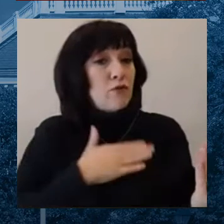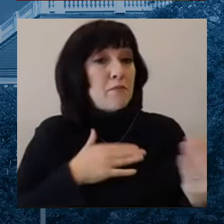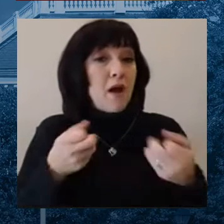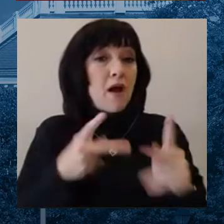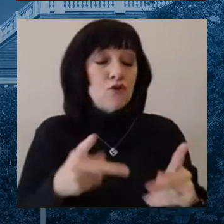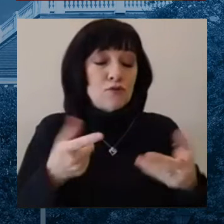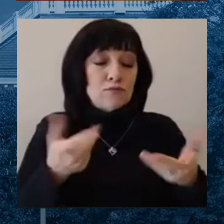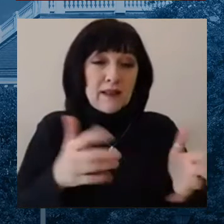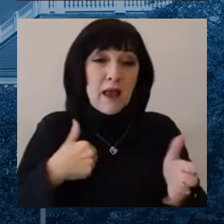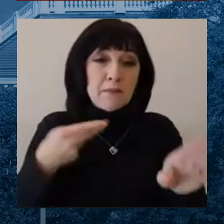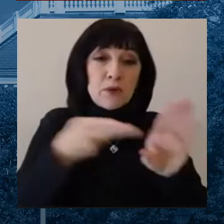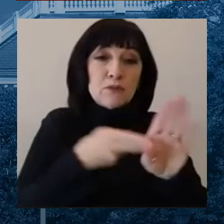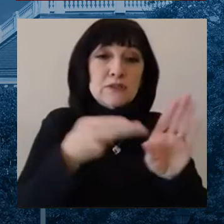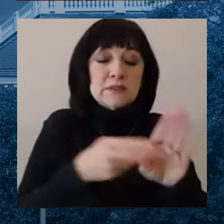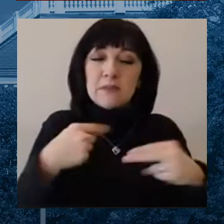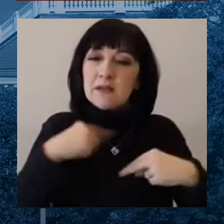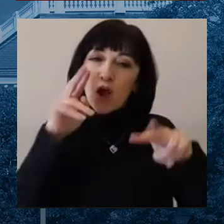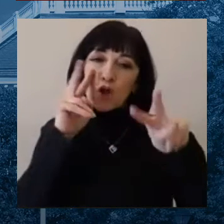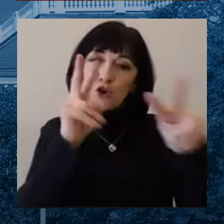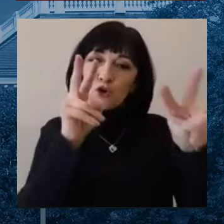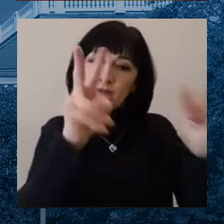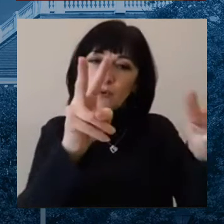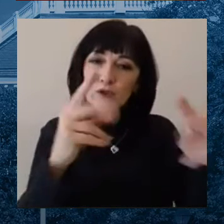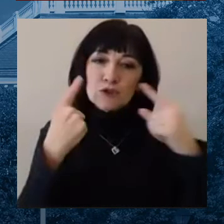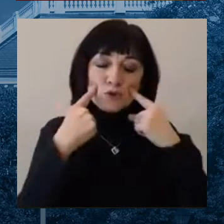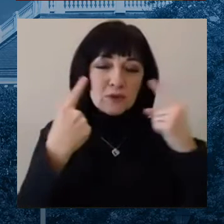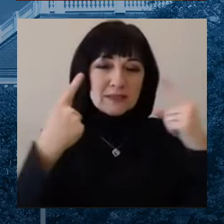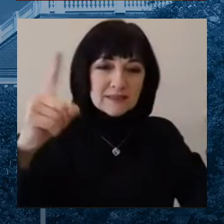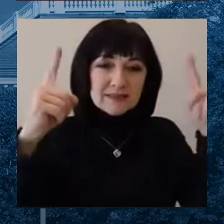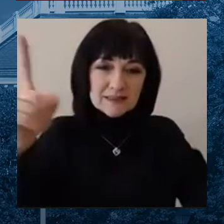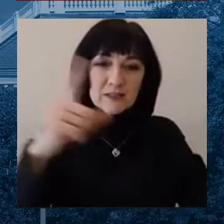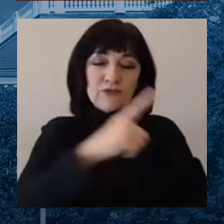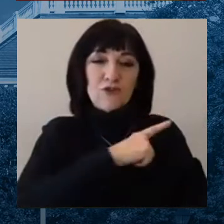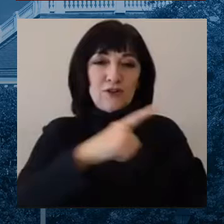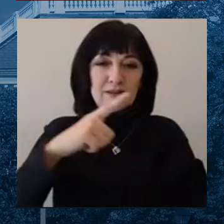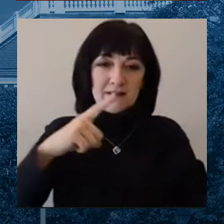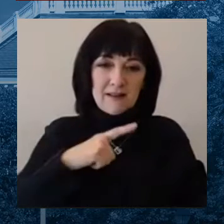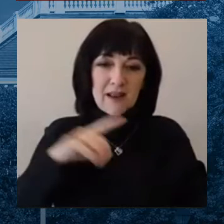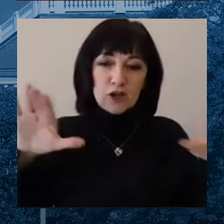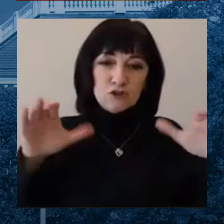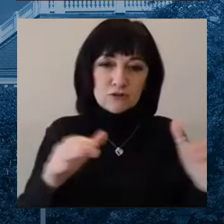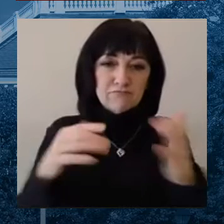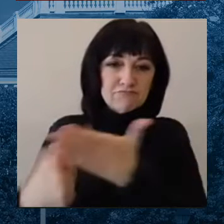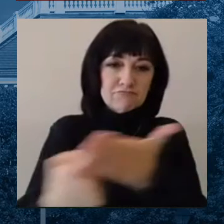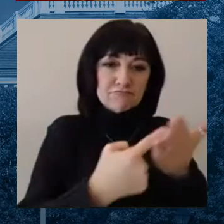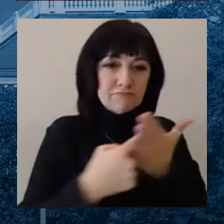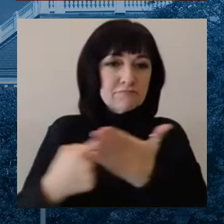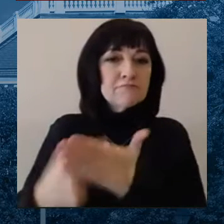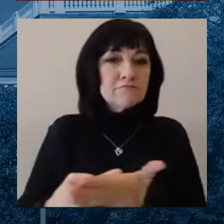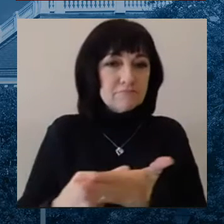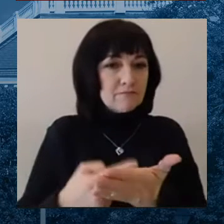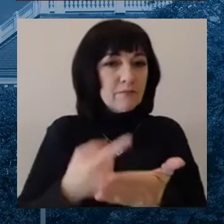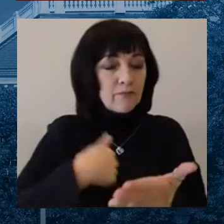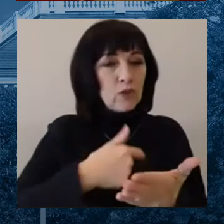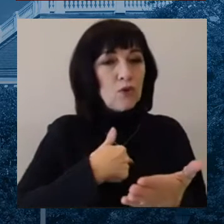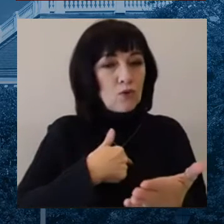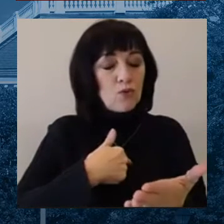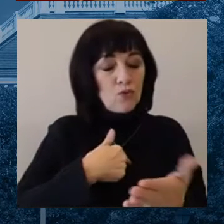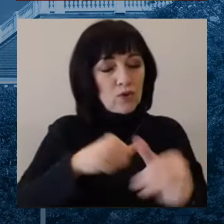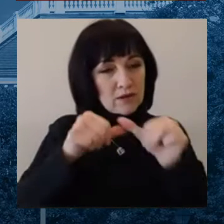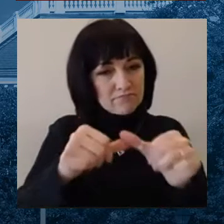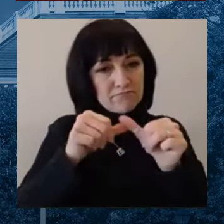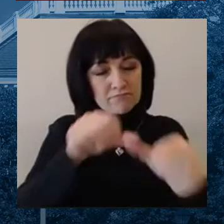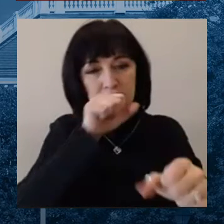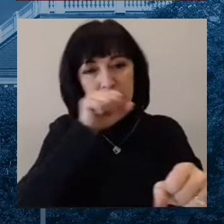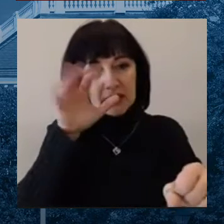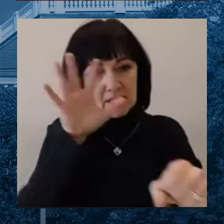participate and look forward to a successful legislative session where we really do keep the commitment we made